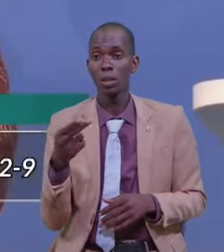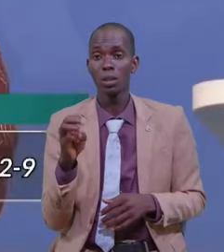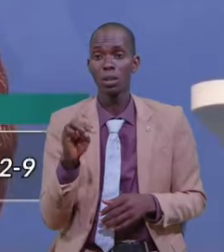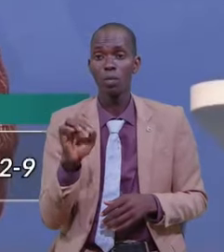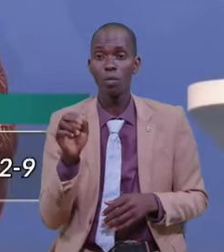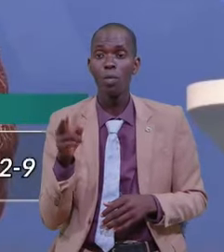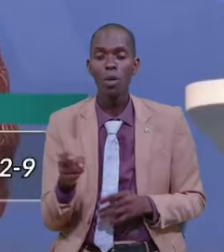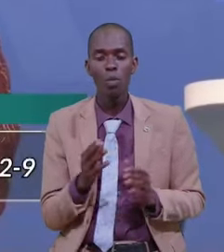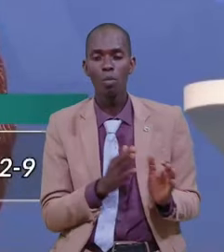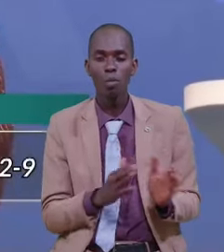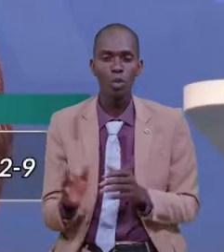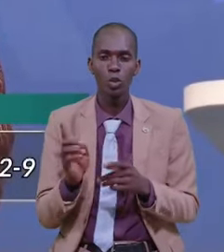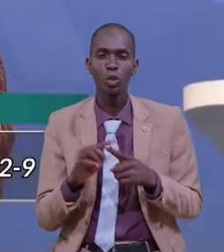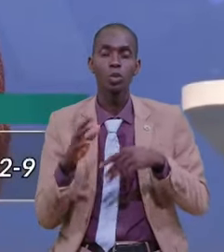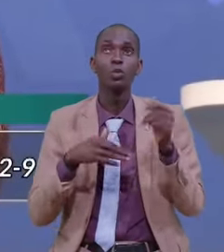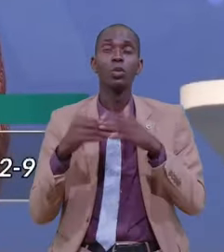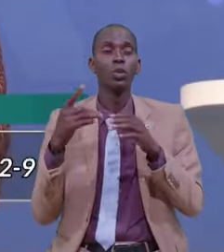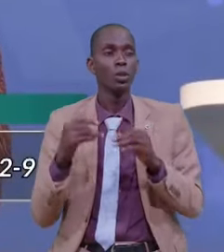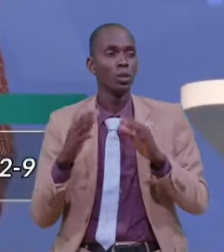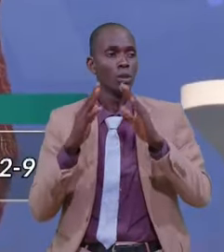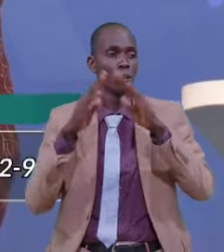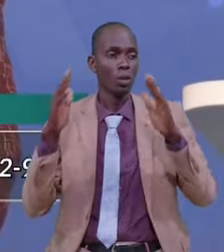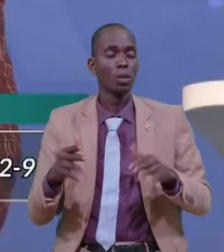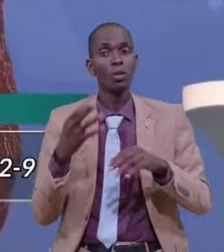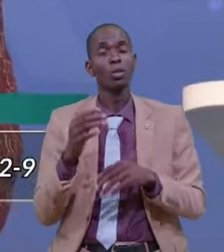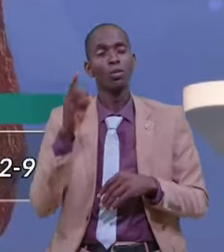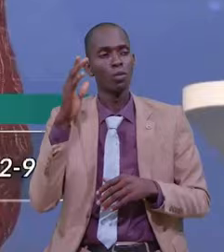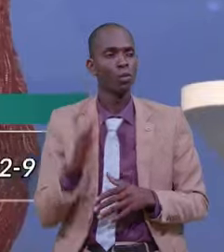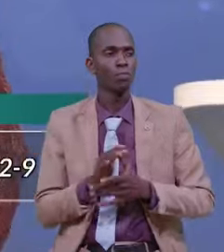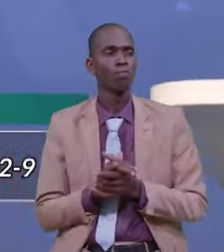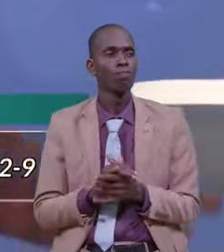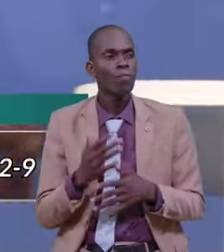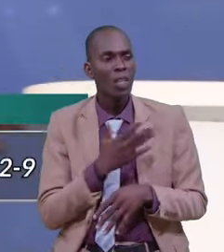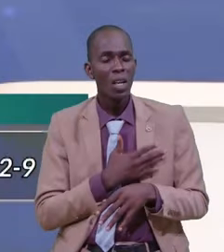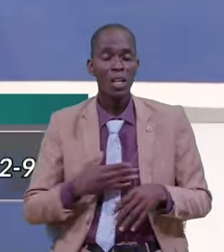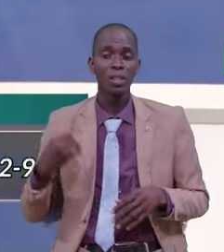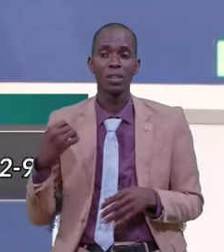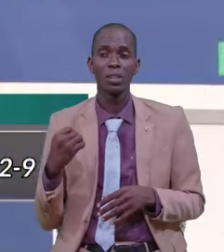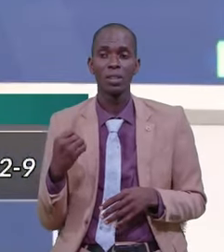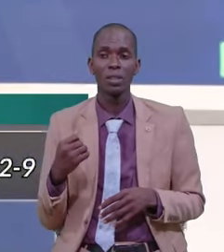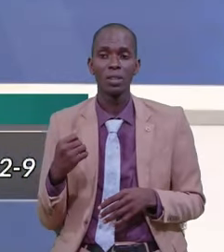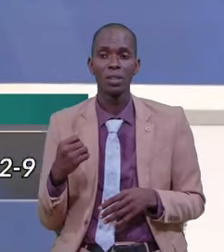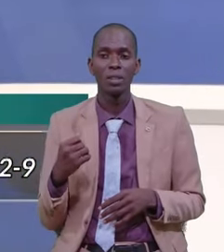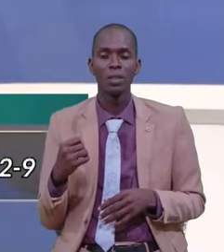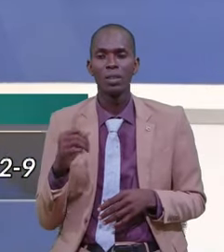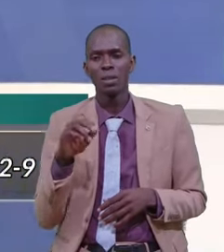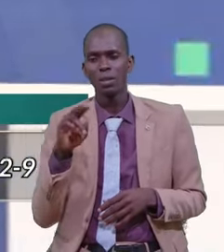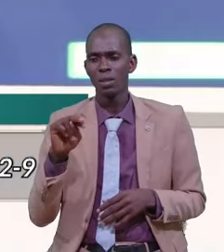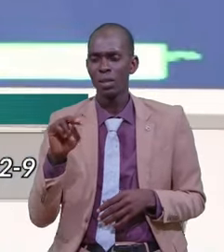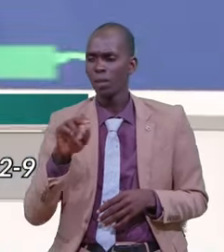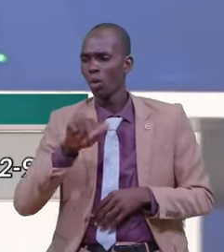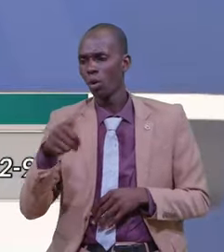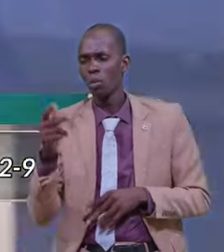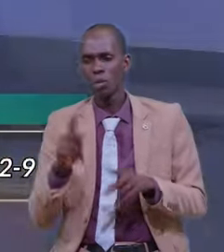of God. Tobias said, what's he doing? Sambalat said, what's he doing? And the evil